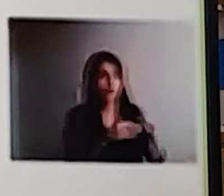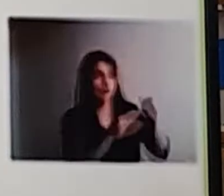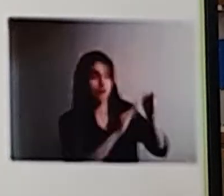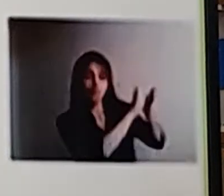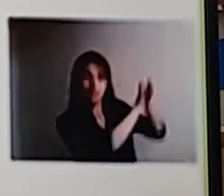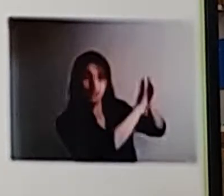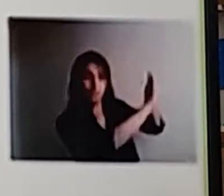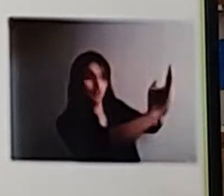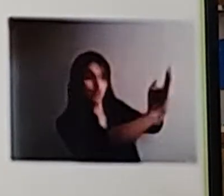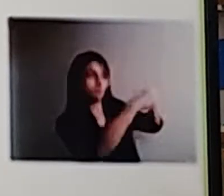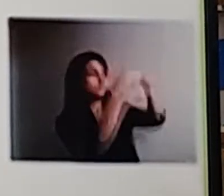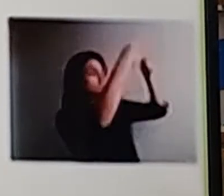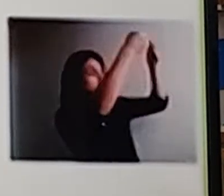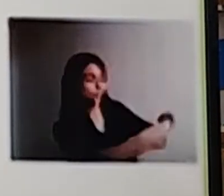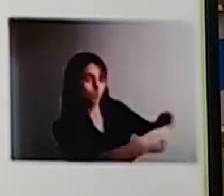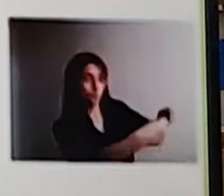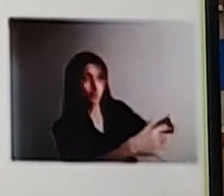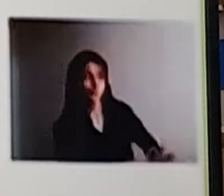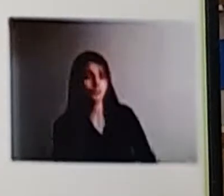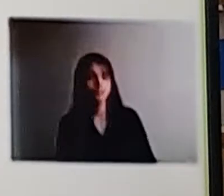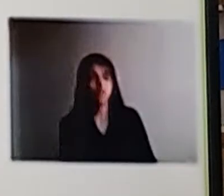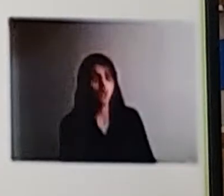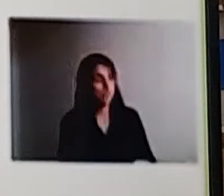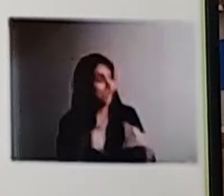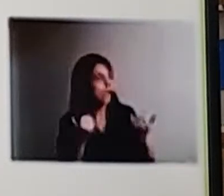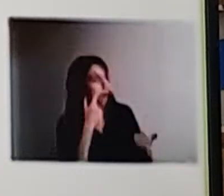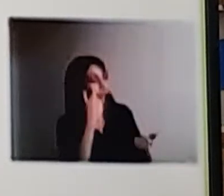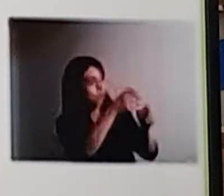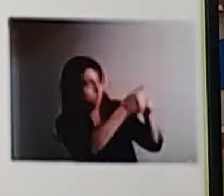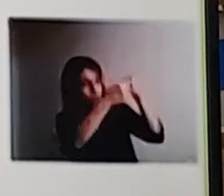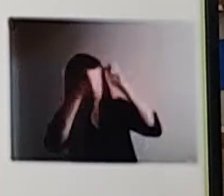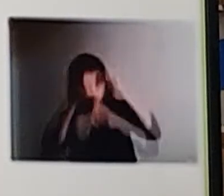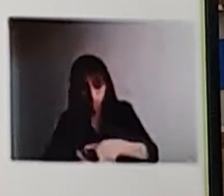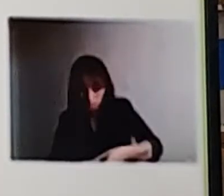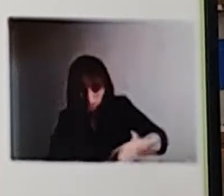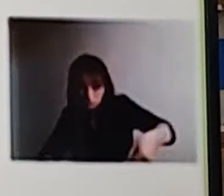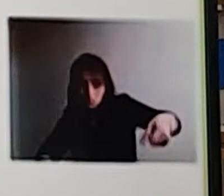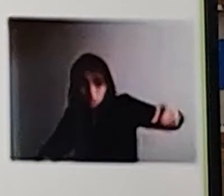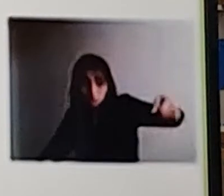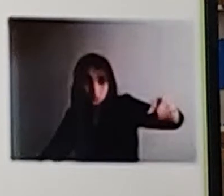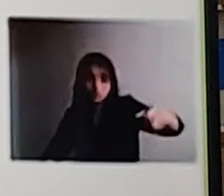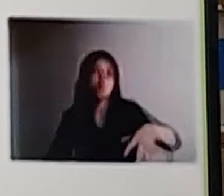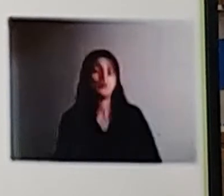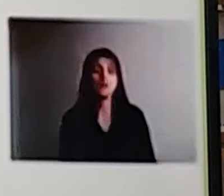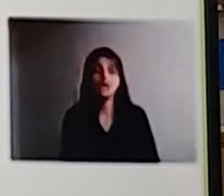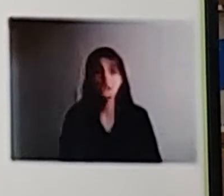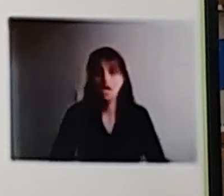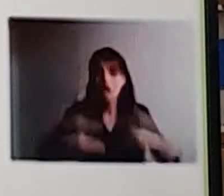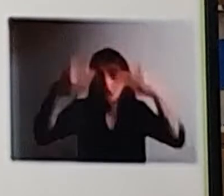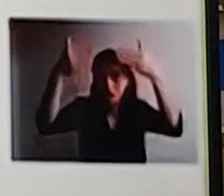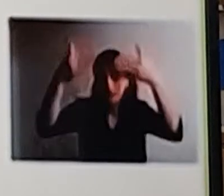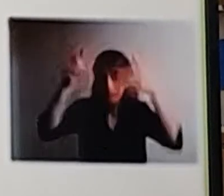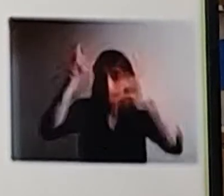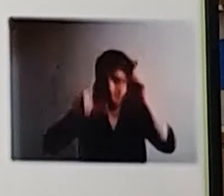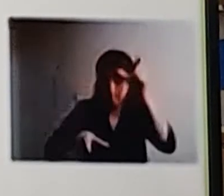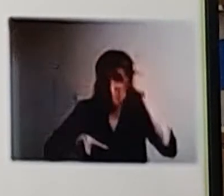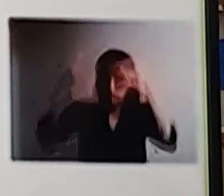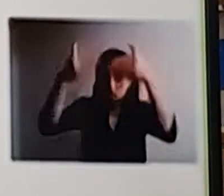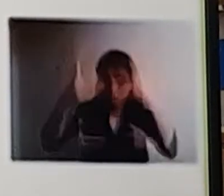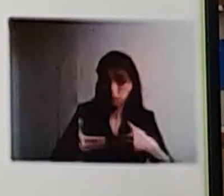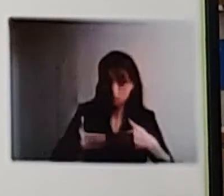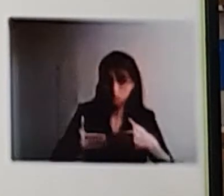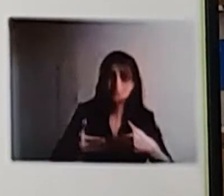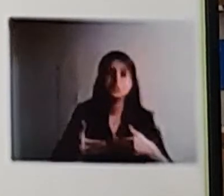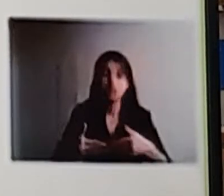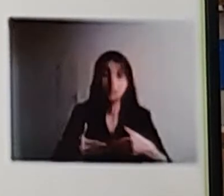And the person with disability will shift from his chair to this chair, and then they will take him down on